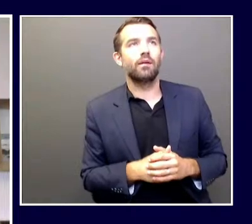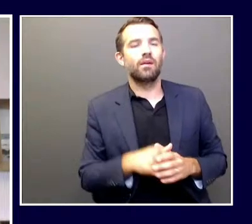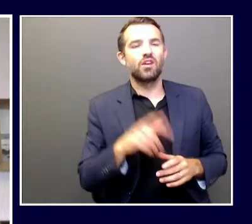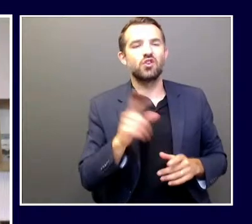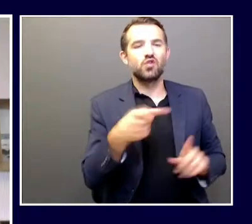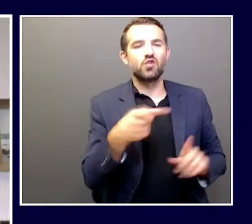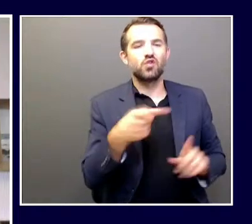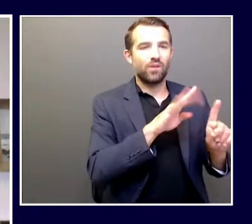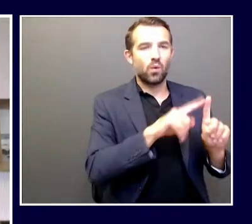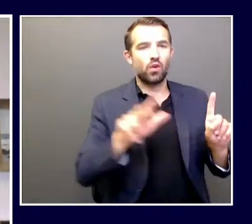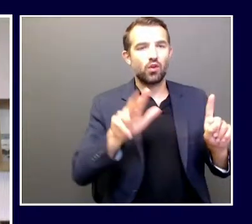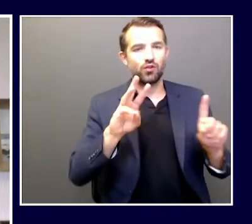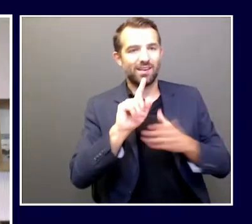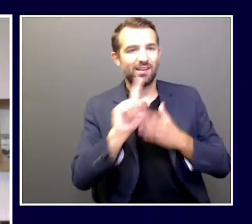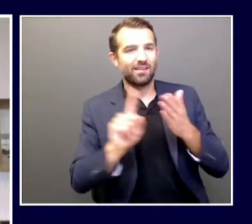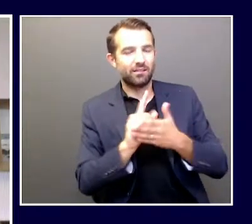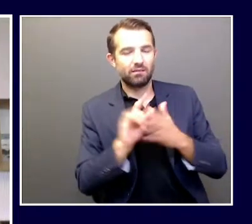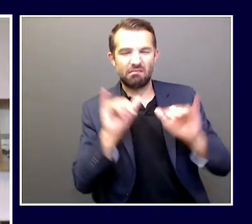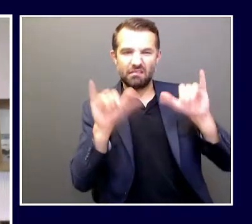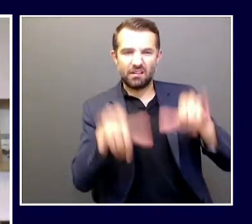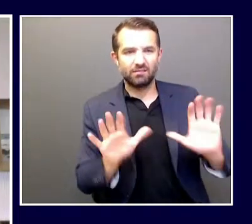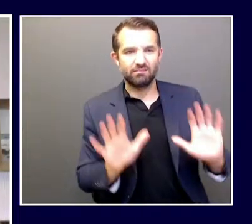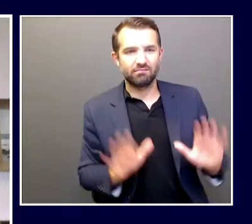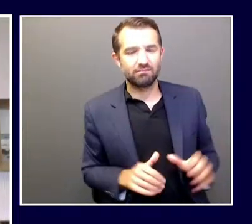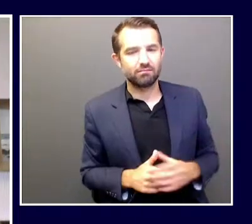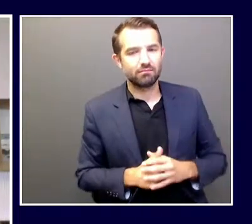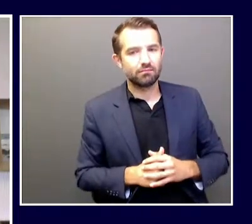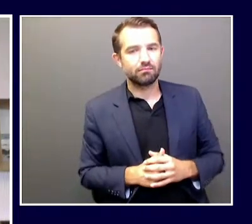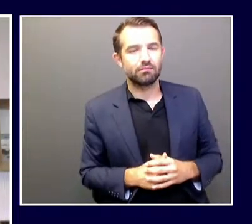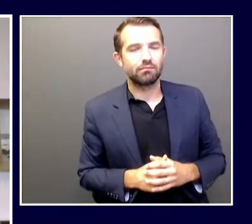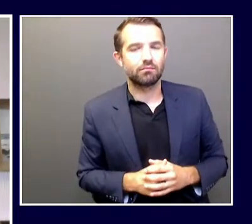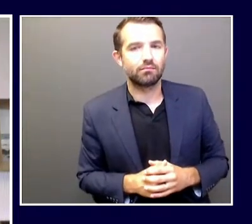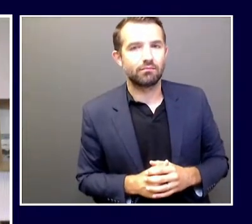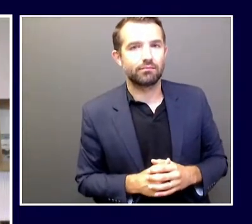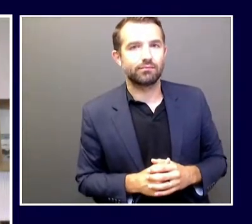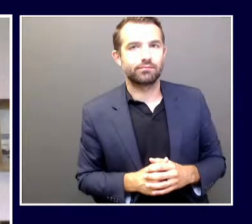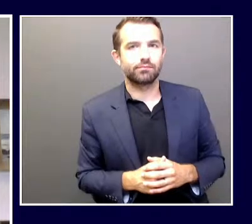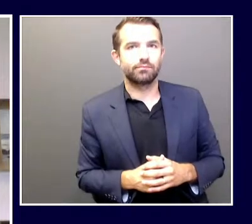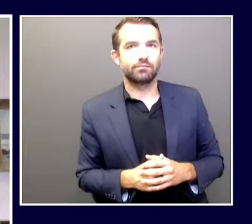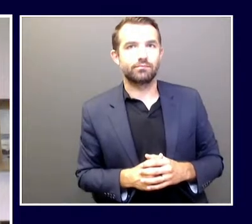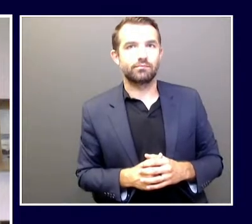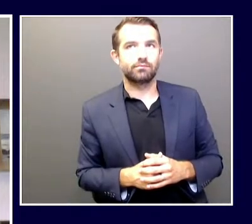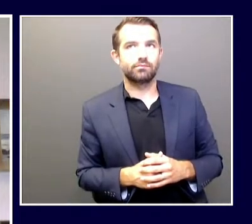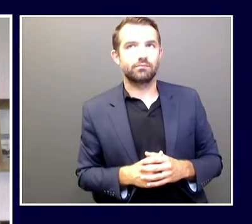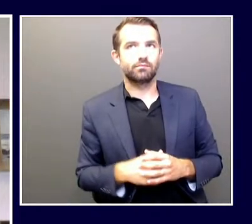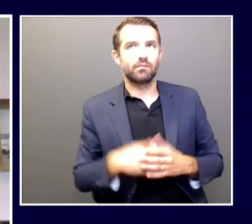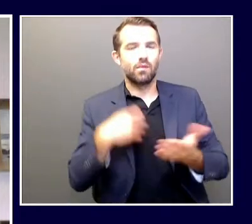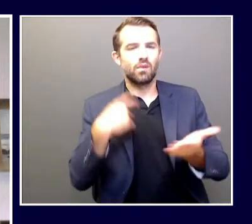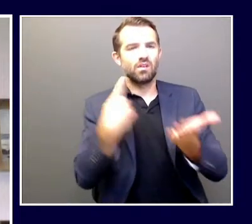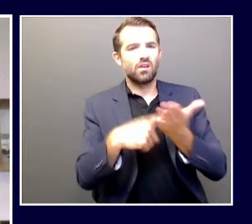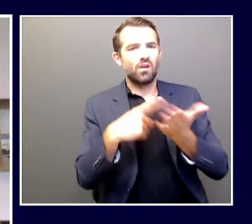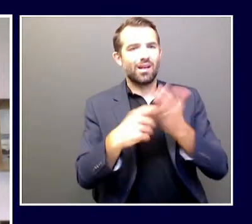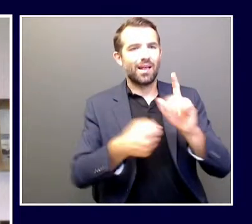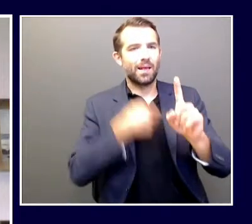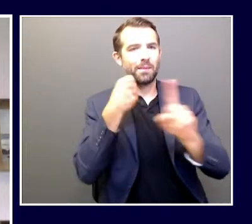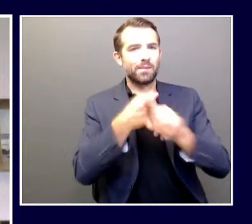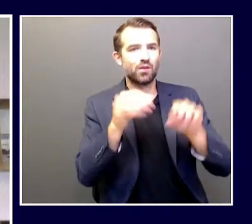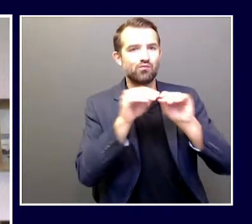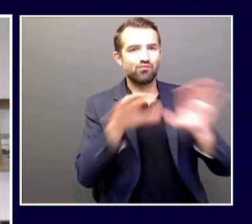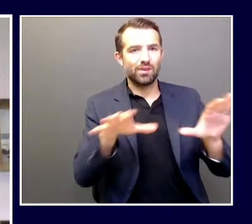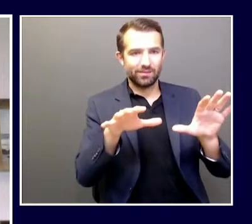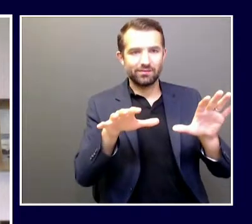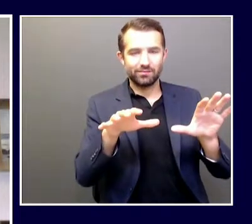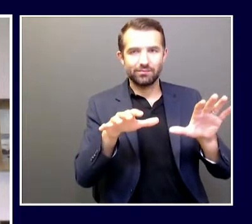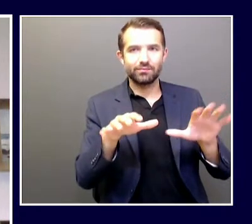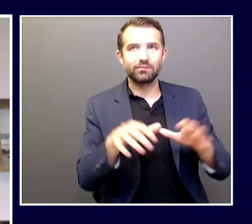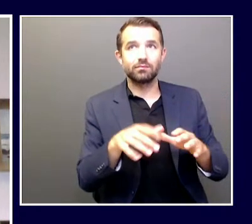Okay. And then looking at the outbreaks you talked about, especially the healthcare facilities, do you know off the top of your